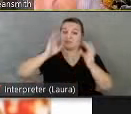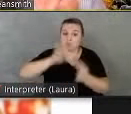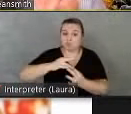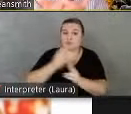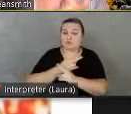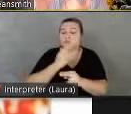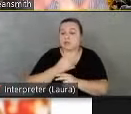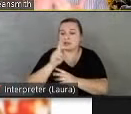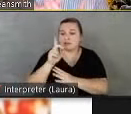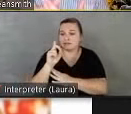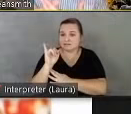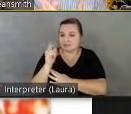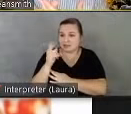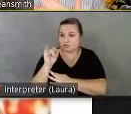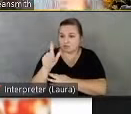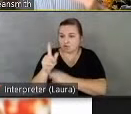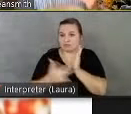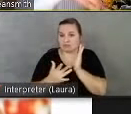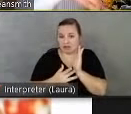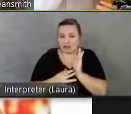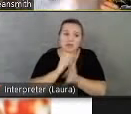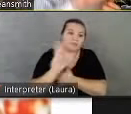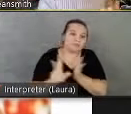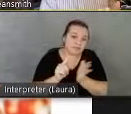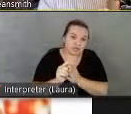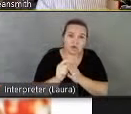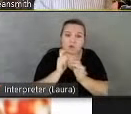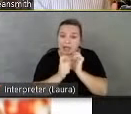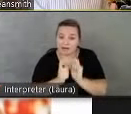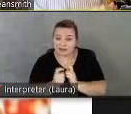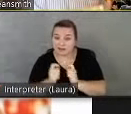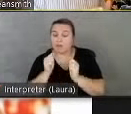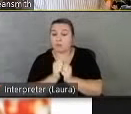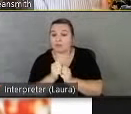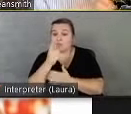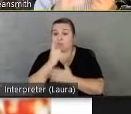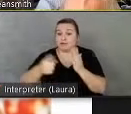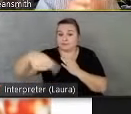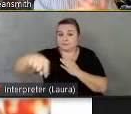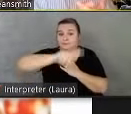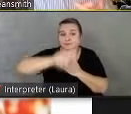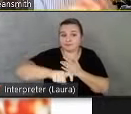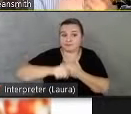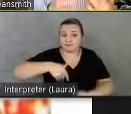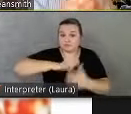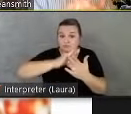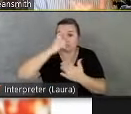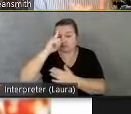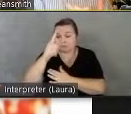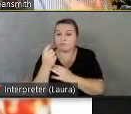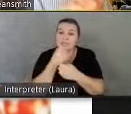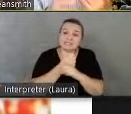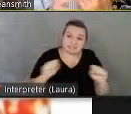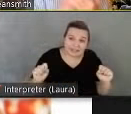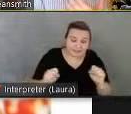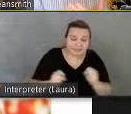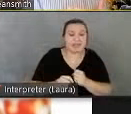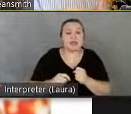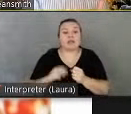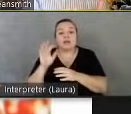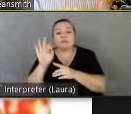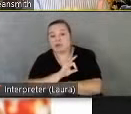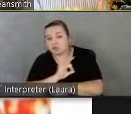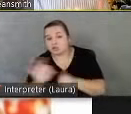technologies, video, editing, with the practices we need to address for hybrid, safety, executive functions,